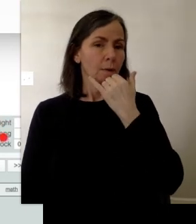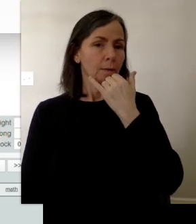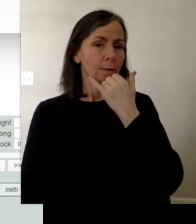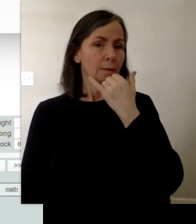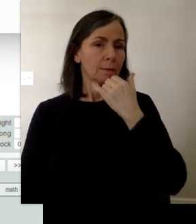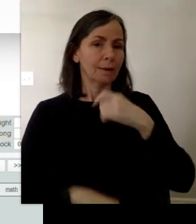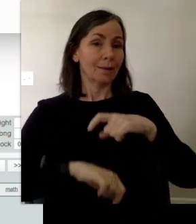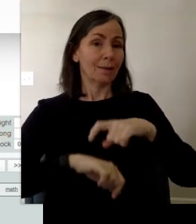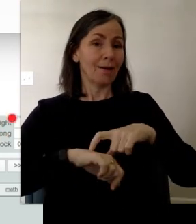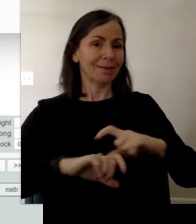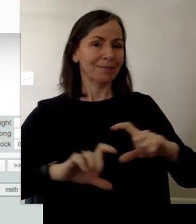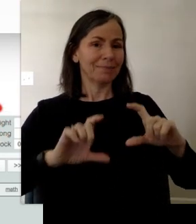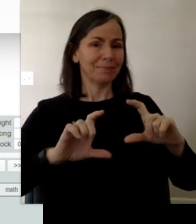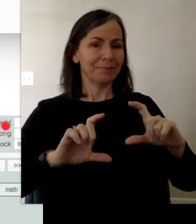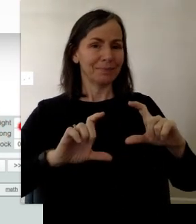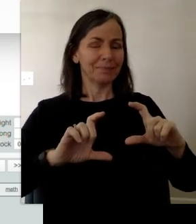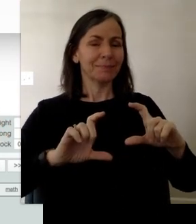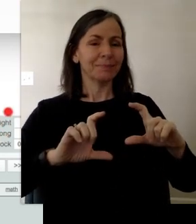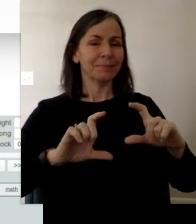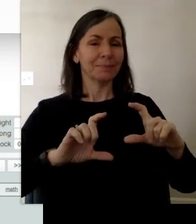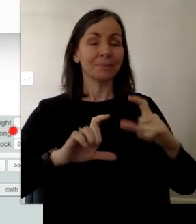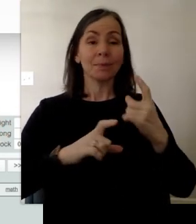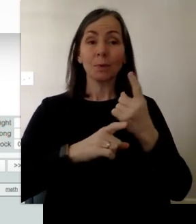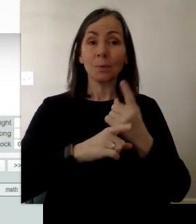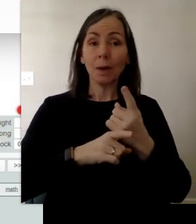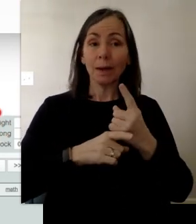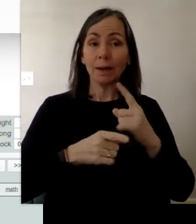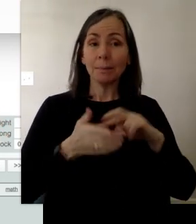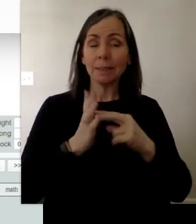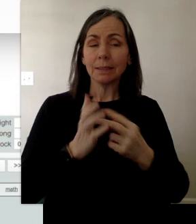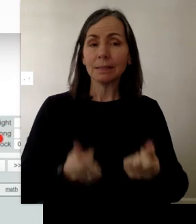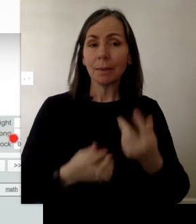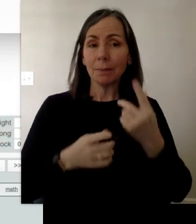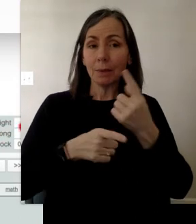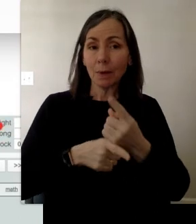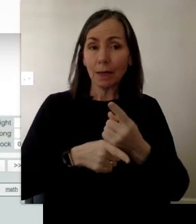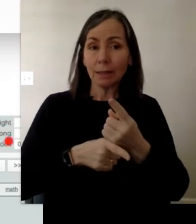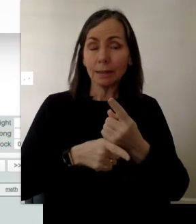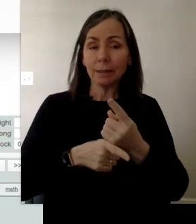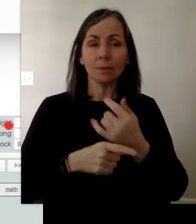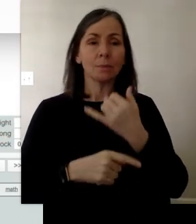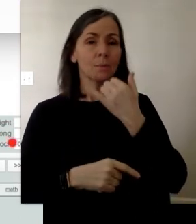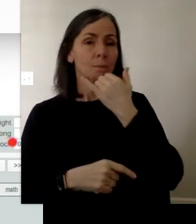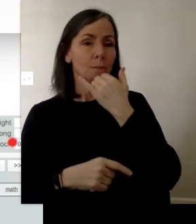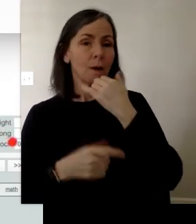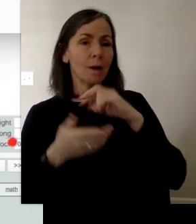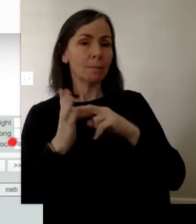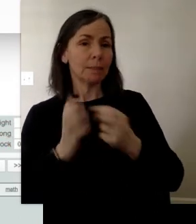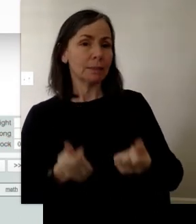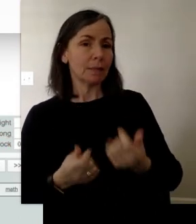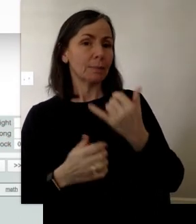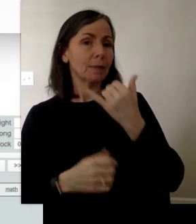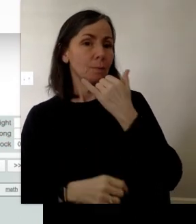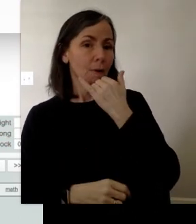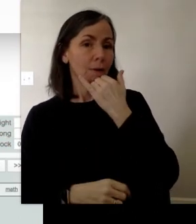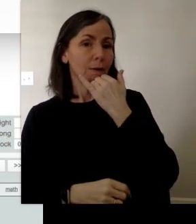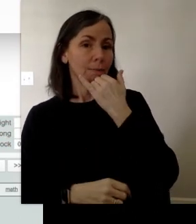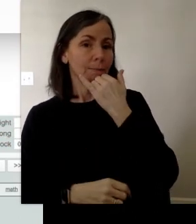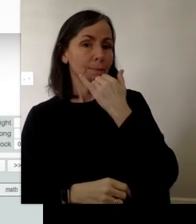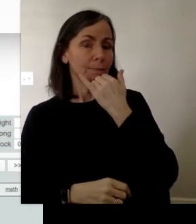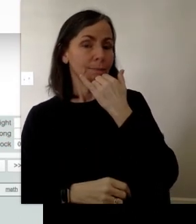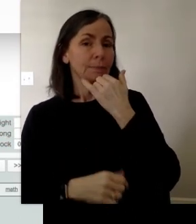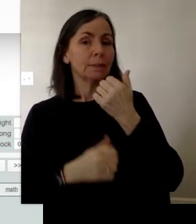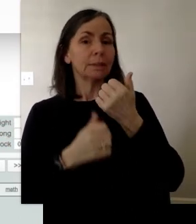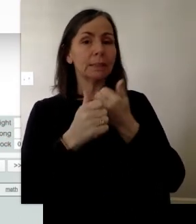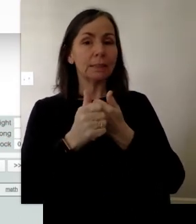clock. The right tells you how many you got correct, and the wrong tells you how many you got wrong. Each